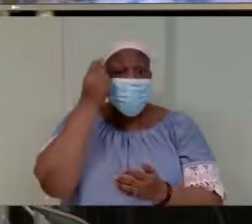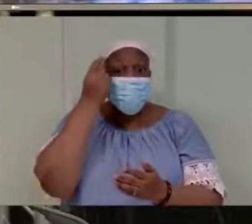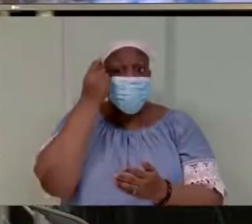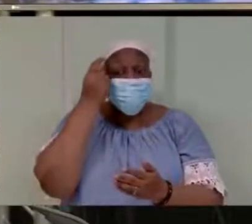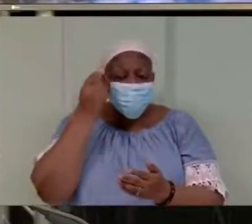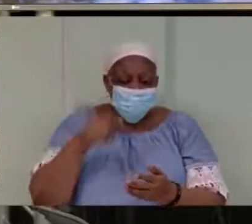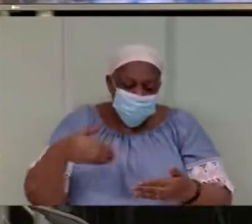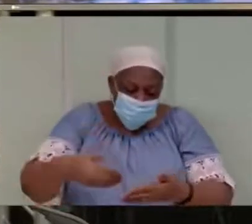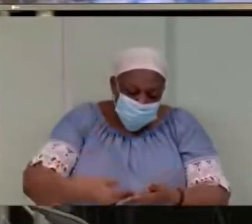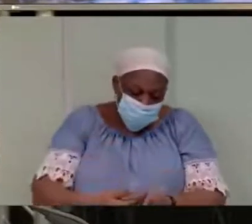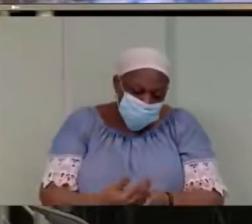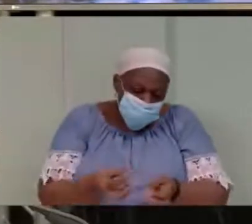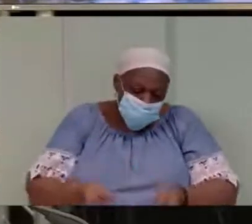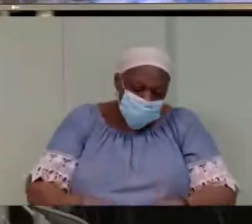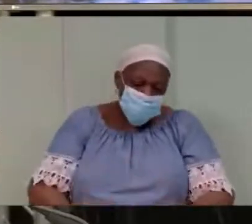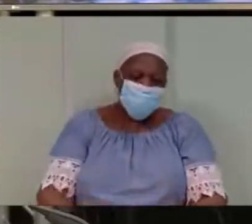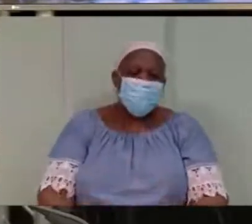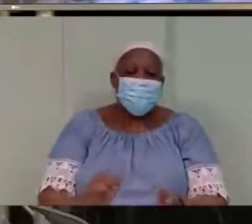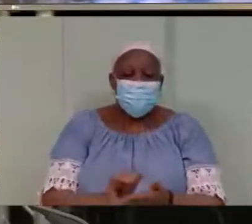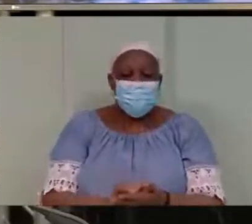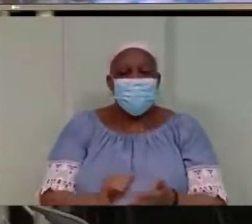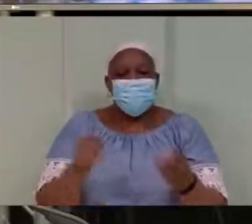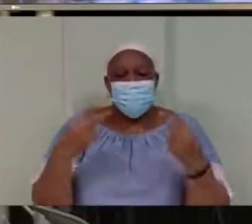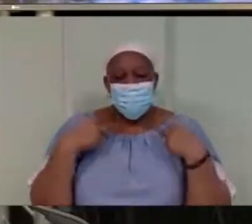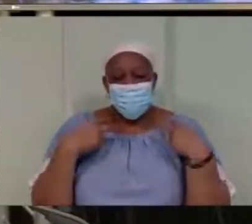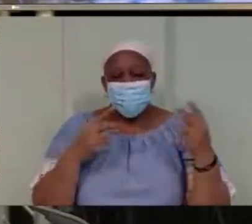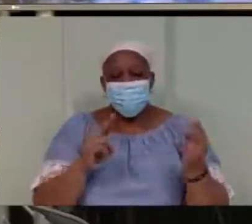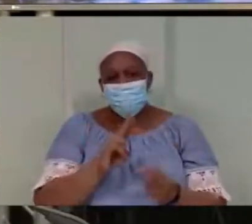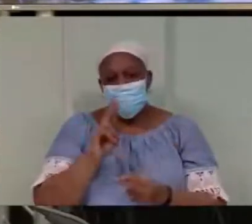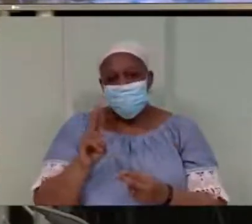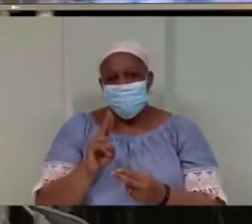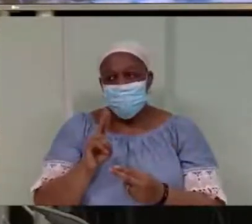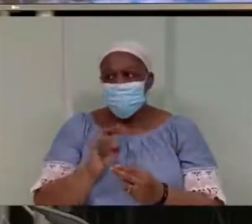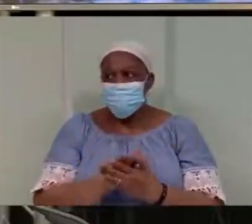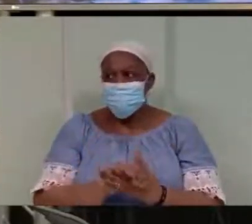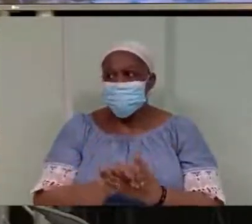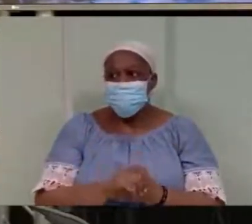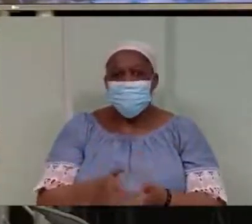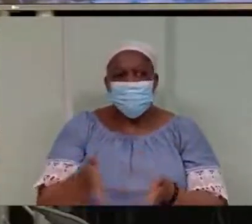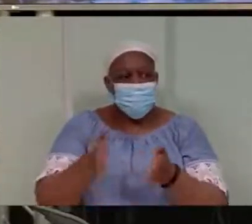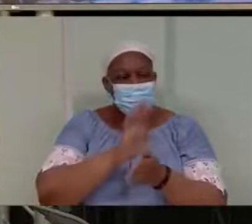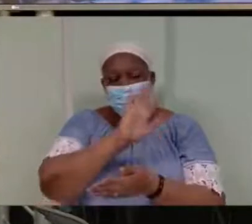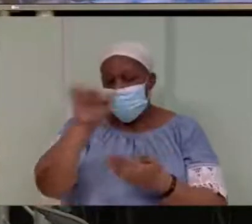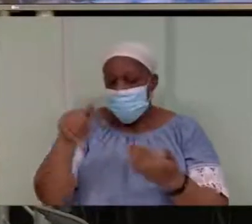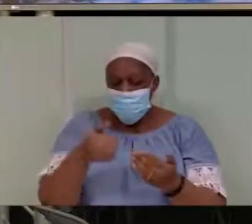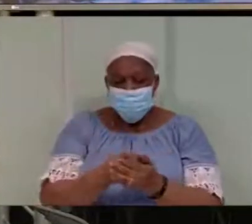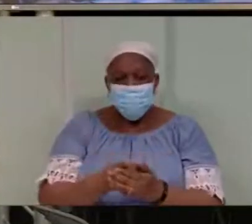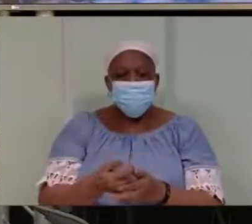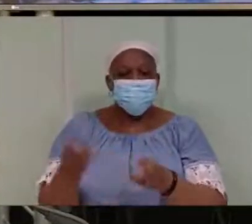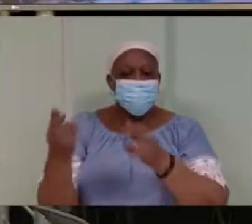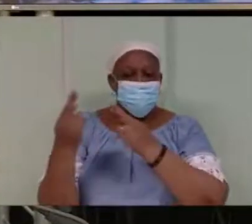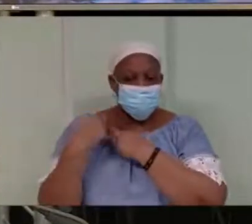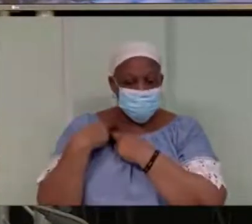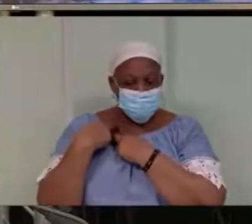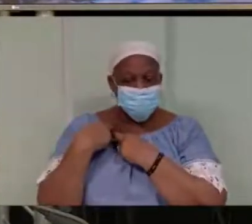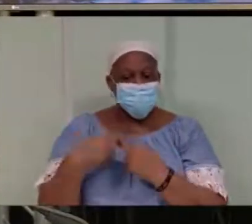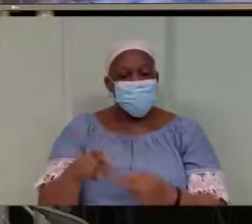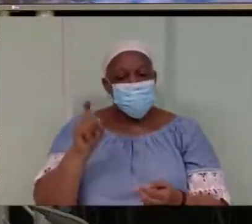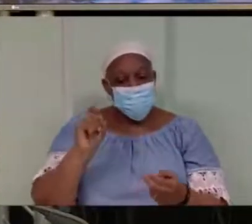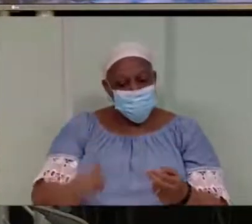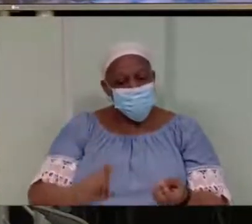of the new normal we are now facing as such we are all obligated to make personal